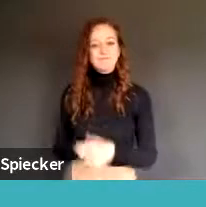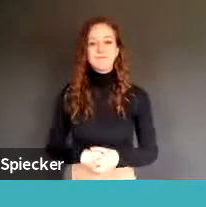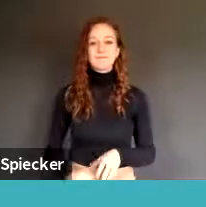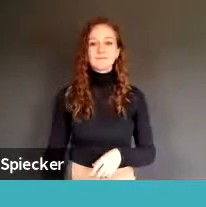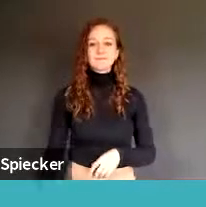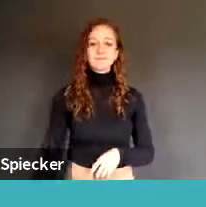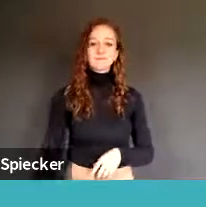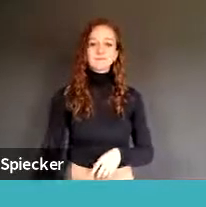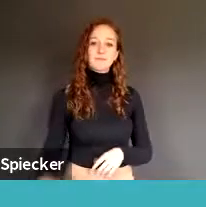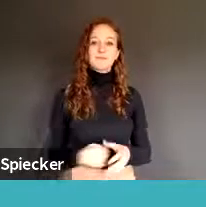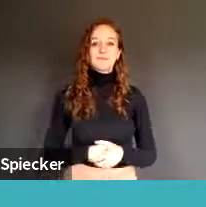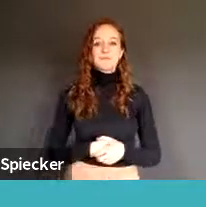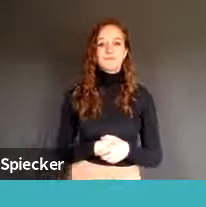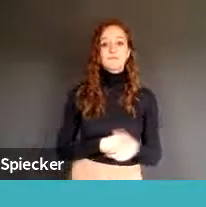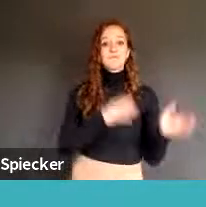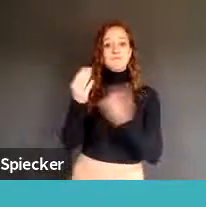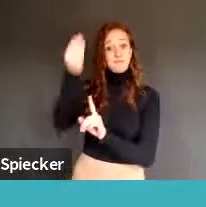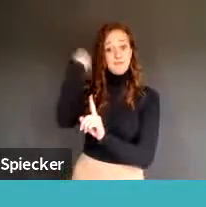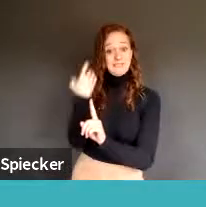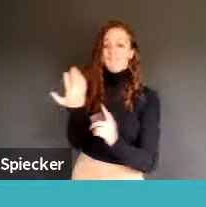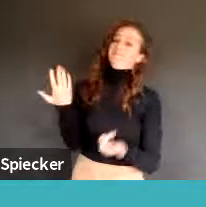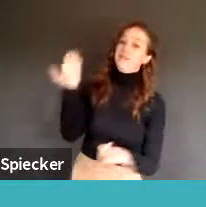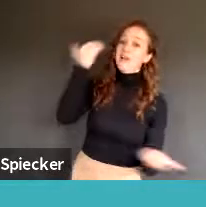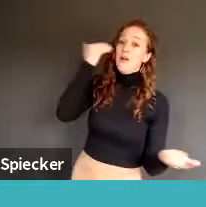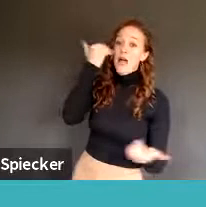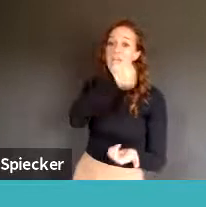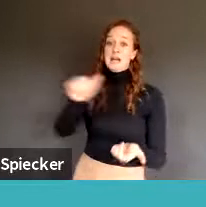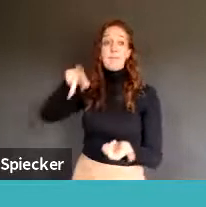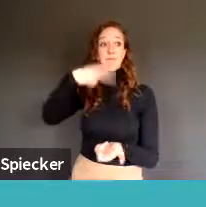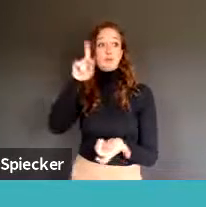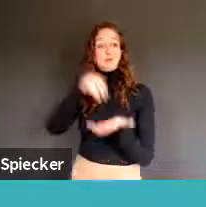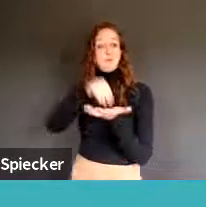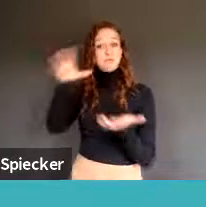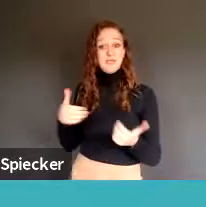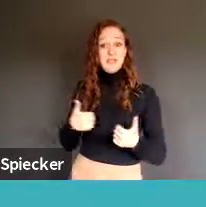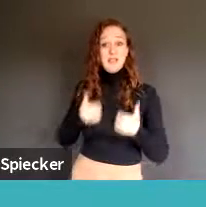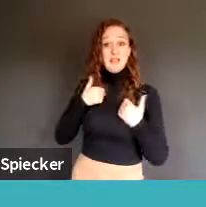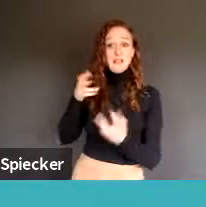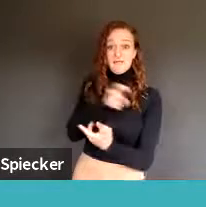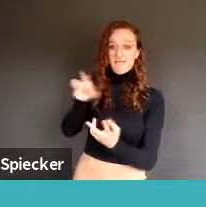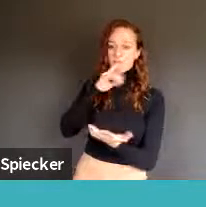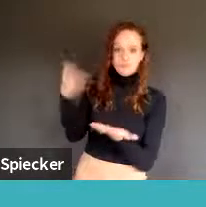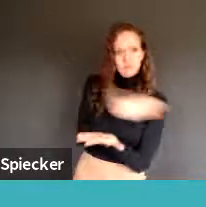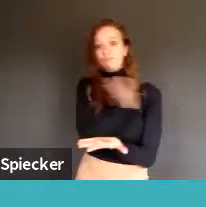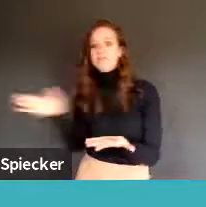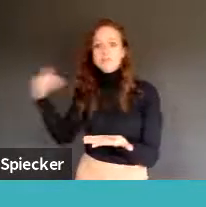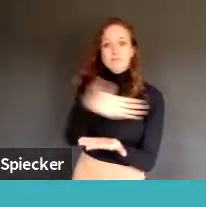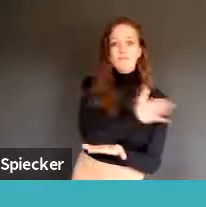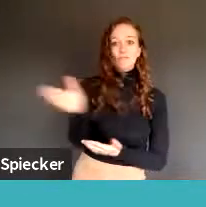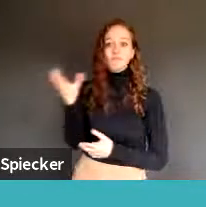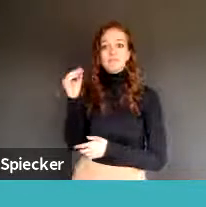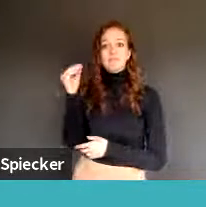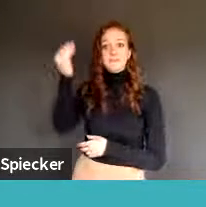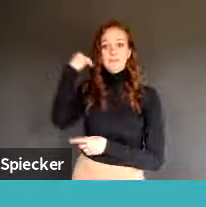roommates. And every day I thank my lucky stars for the opportunity to have met her on day one of my journey. Mandy's an adventurer, and when it